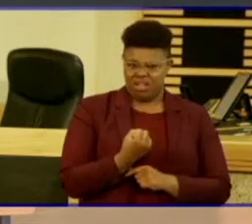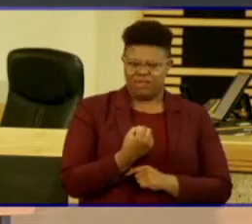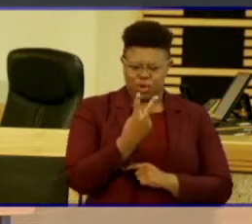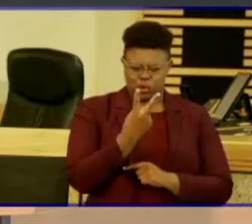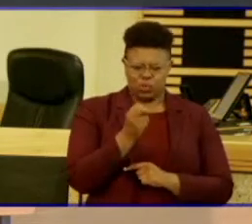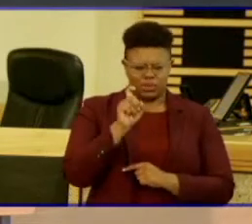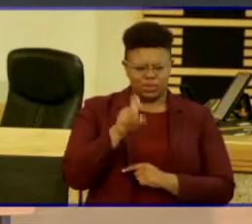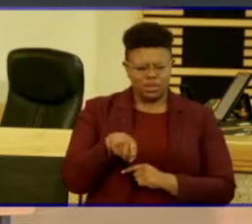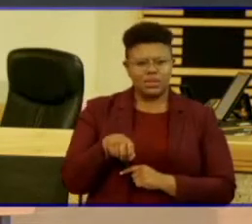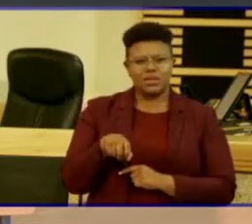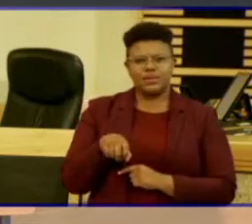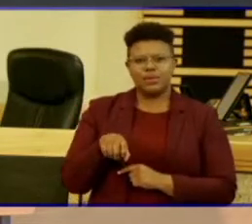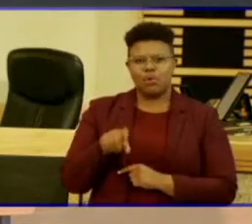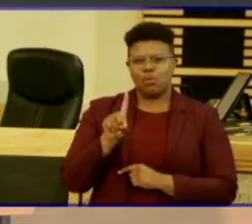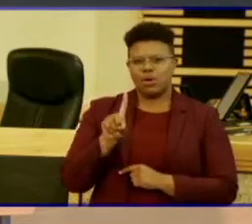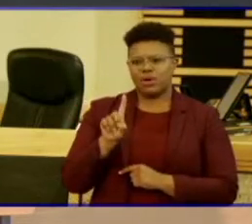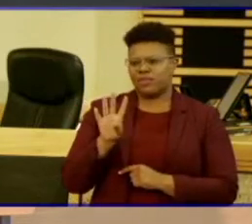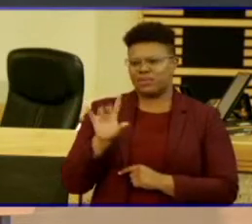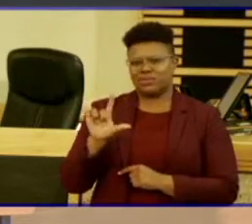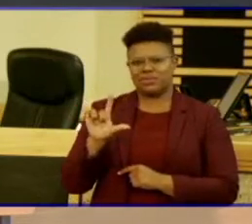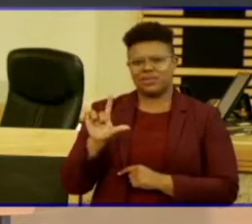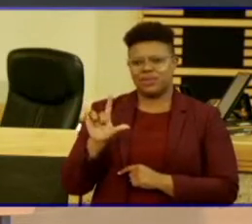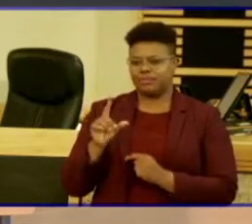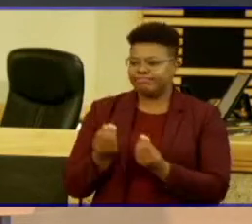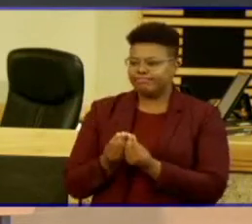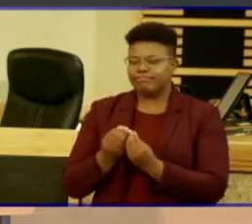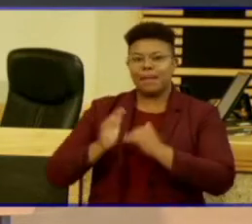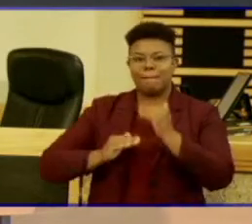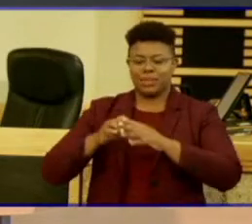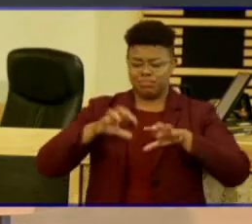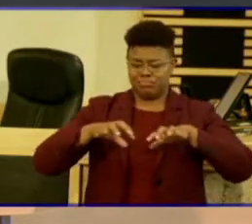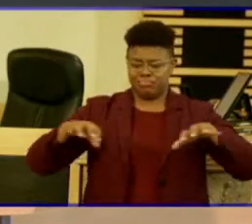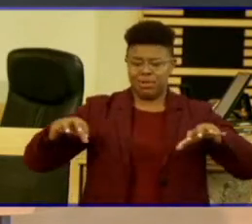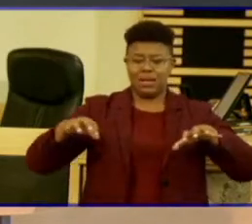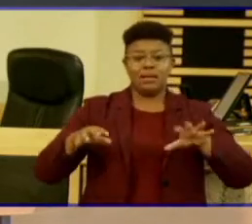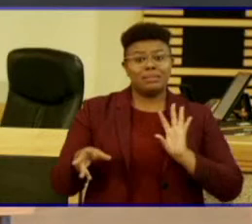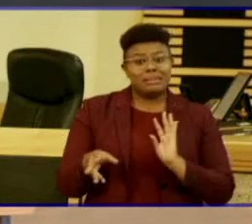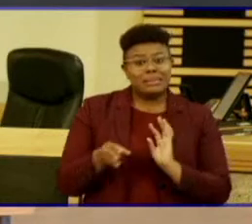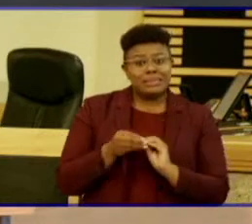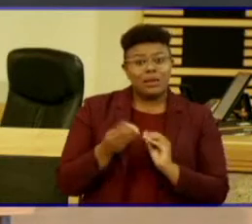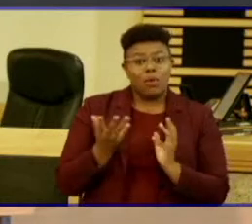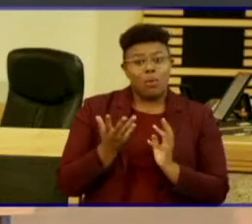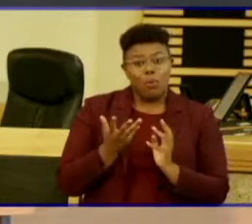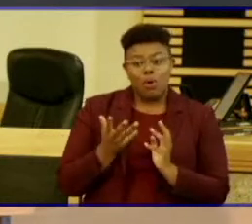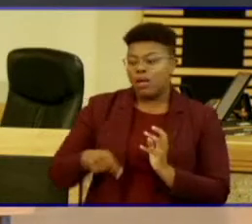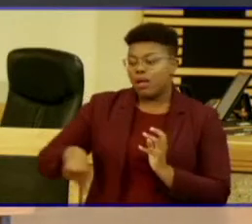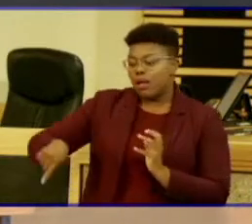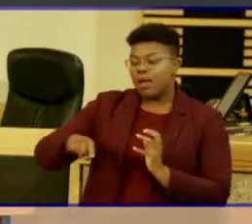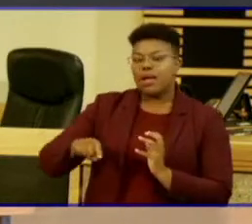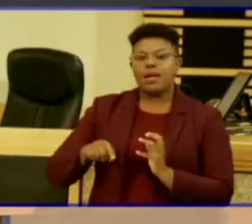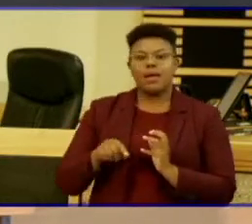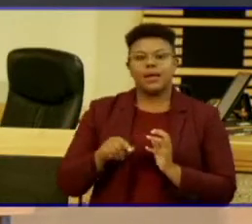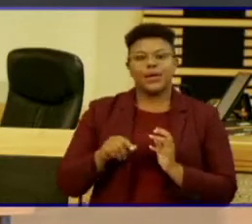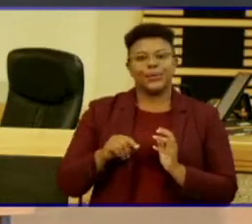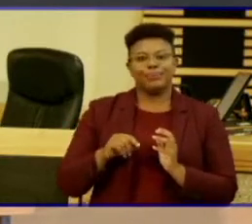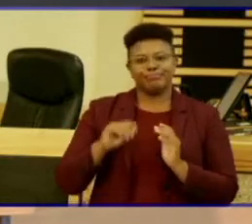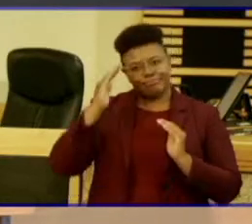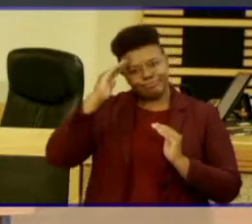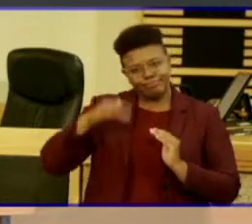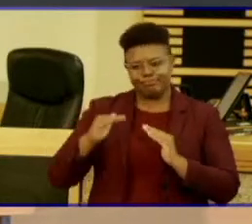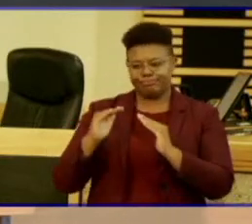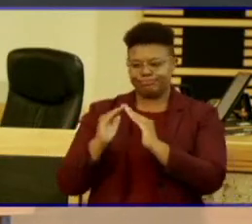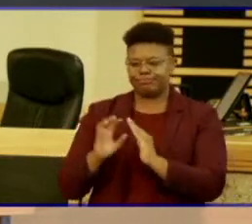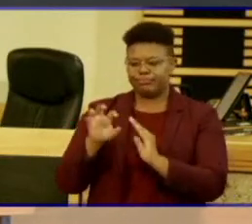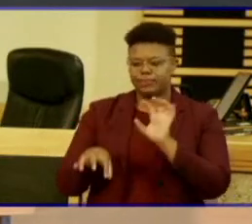20,147 immovable assets, which include 7,959 assets in human settlement. The value of our